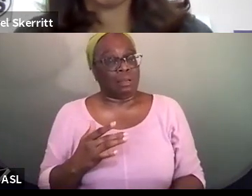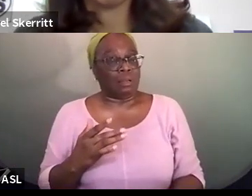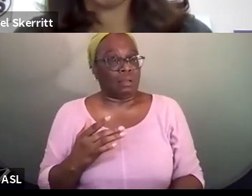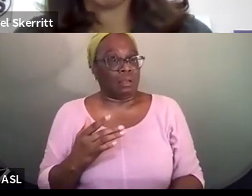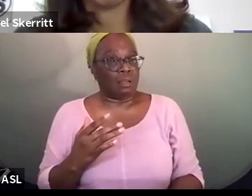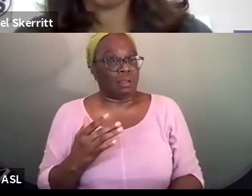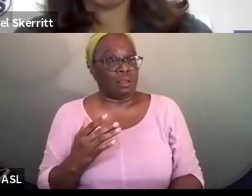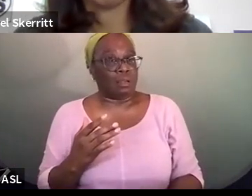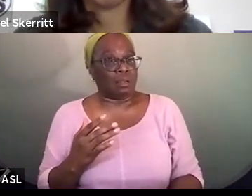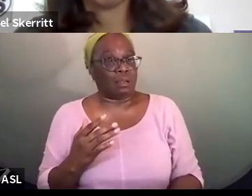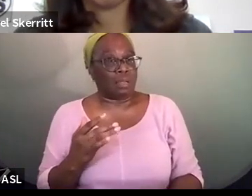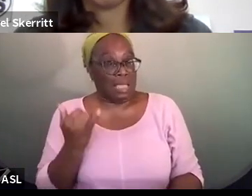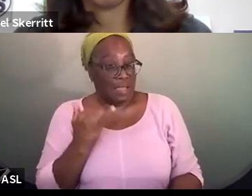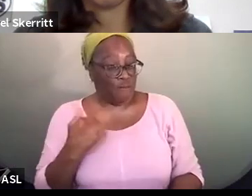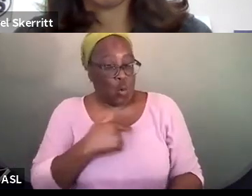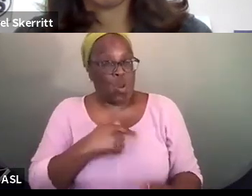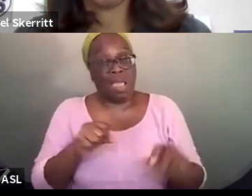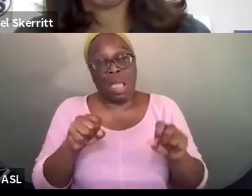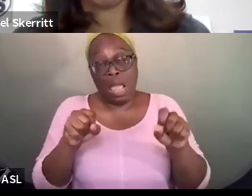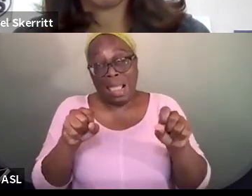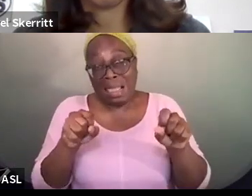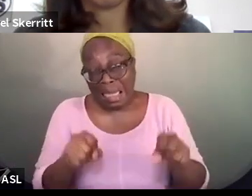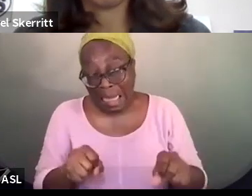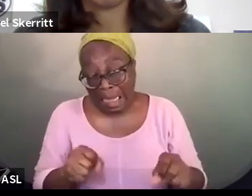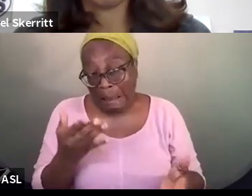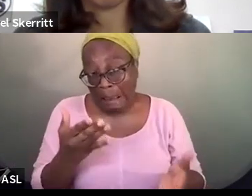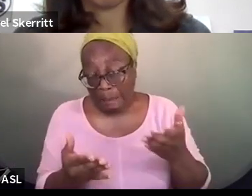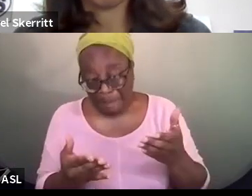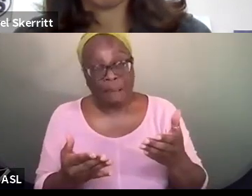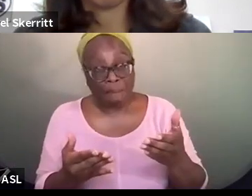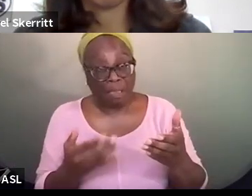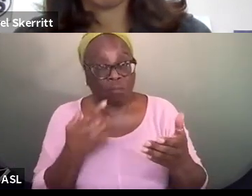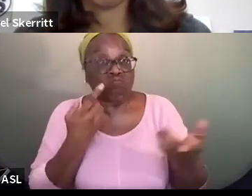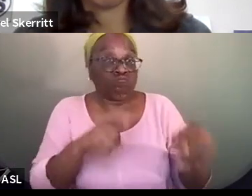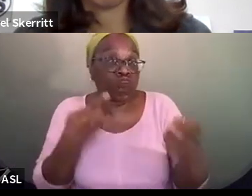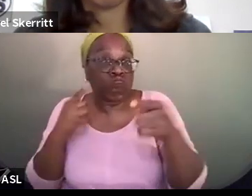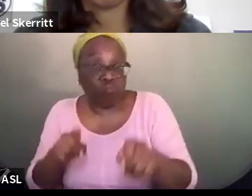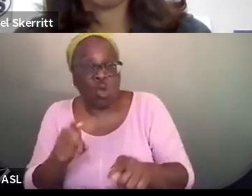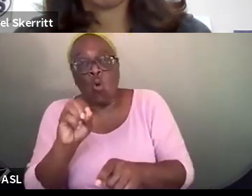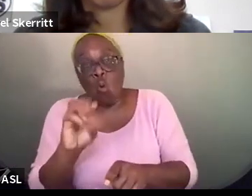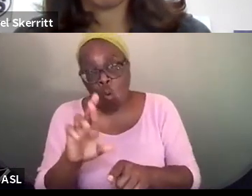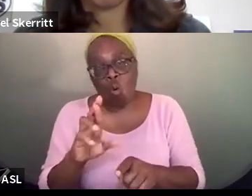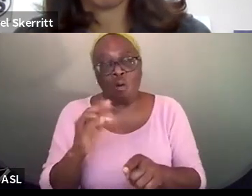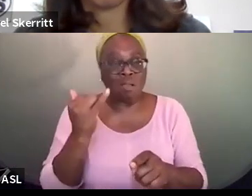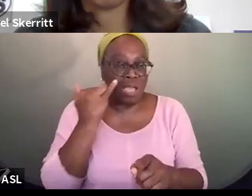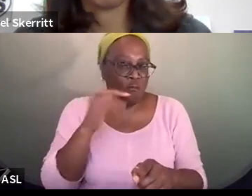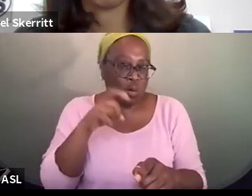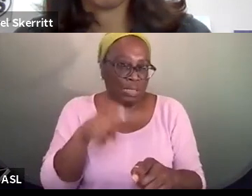indeed we can reach consensus on this issue, or whether indeed we need to ultimately